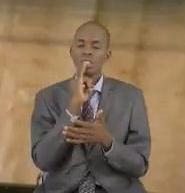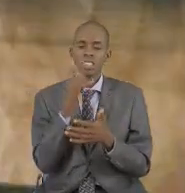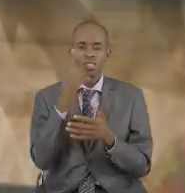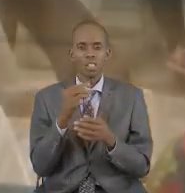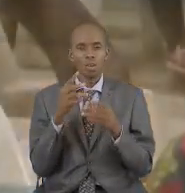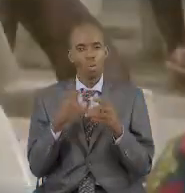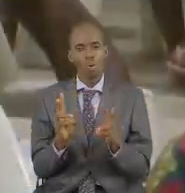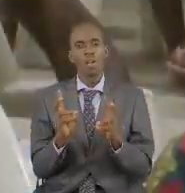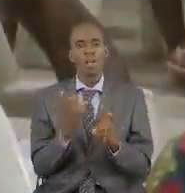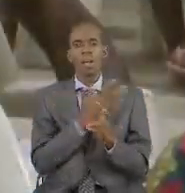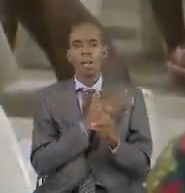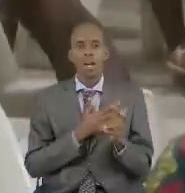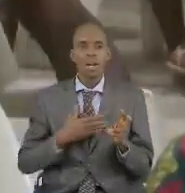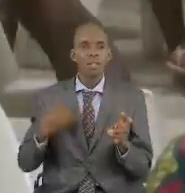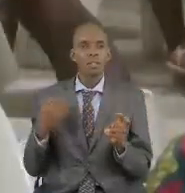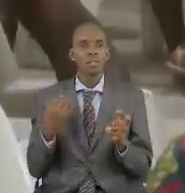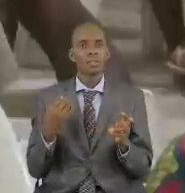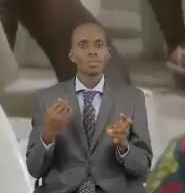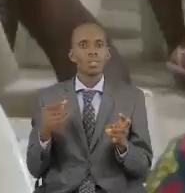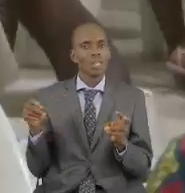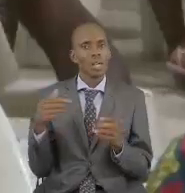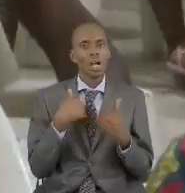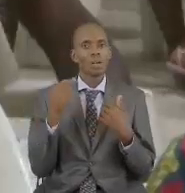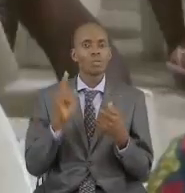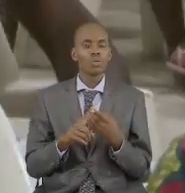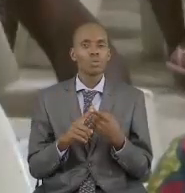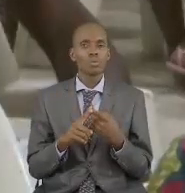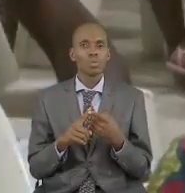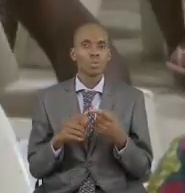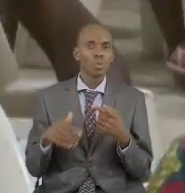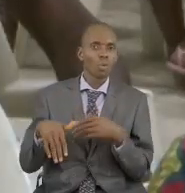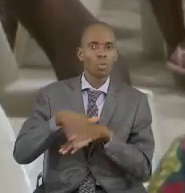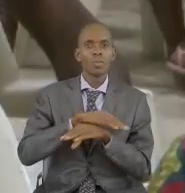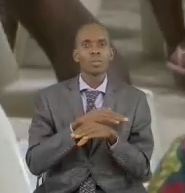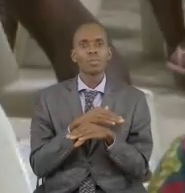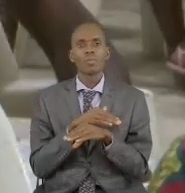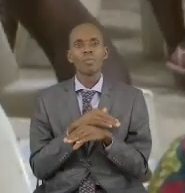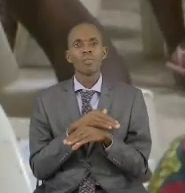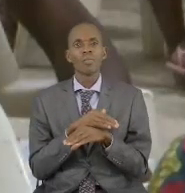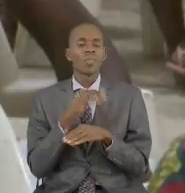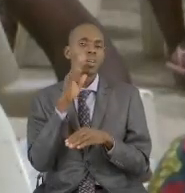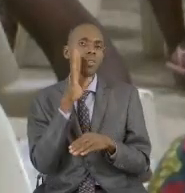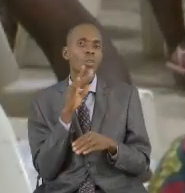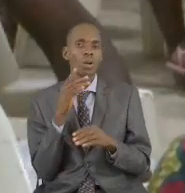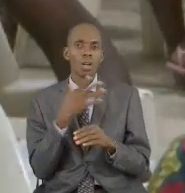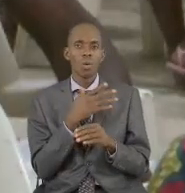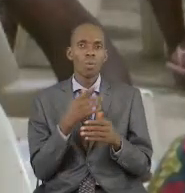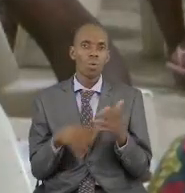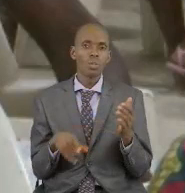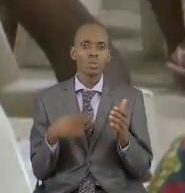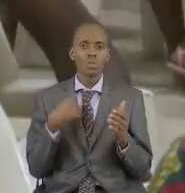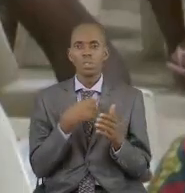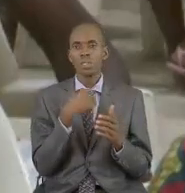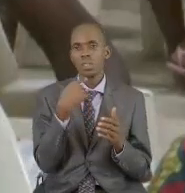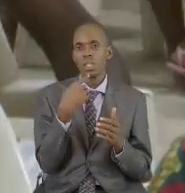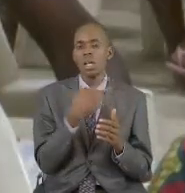And so he has to cover and color what he says and compromise and pass across